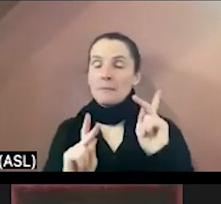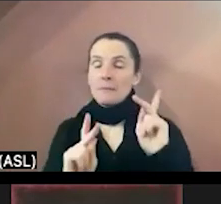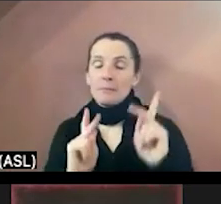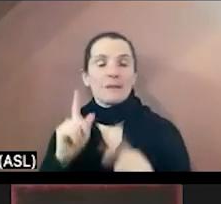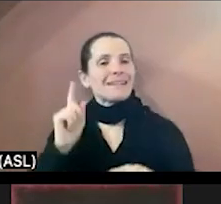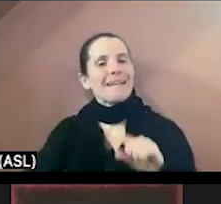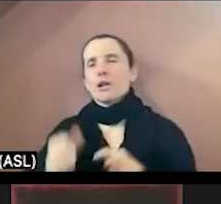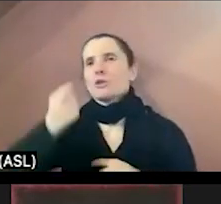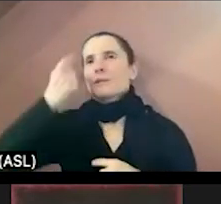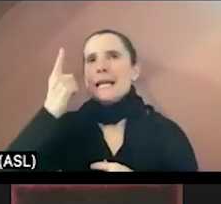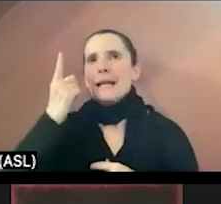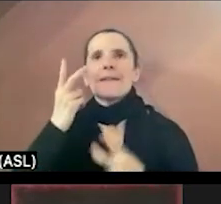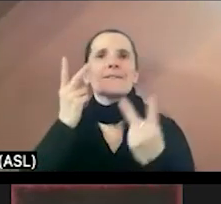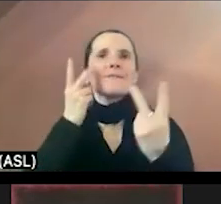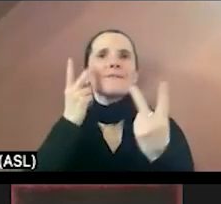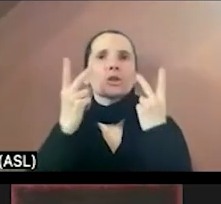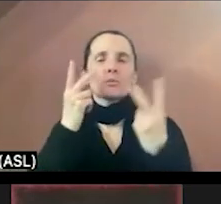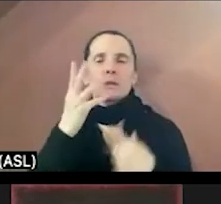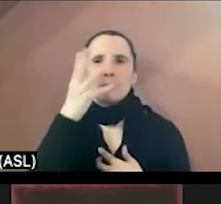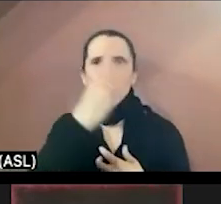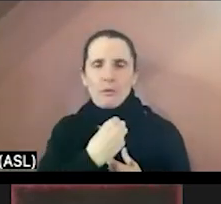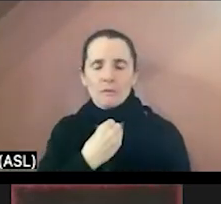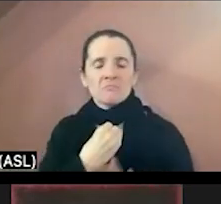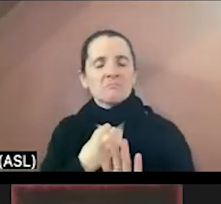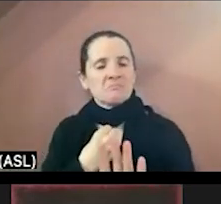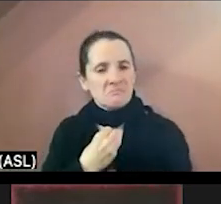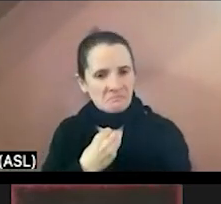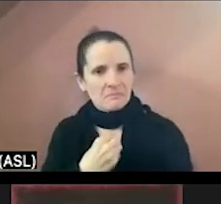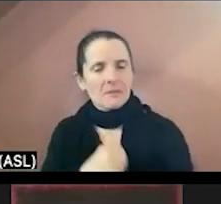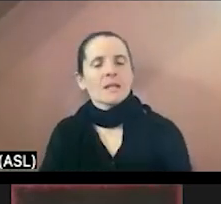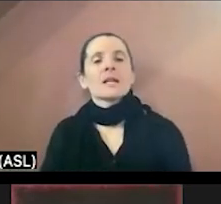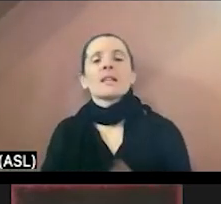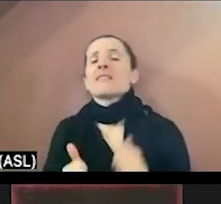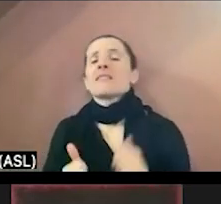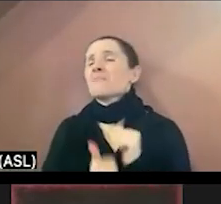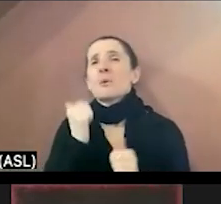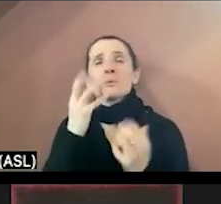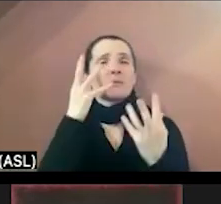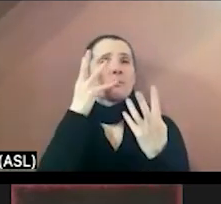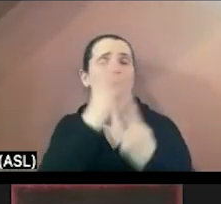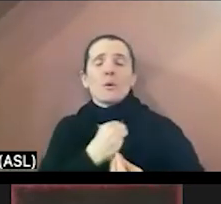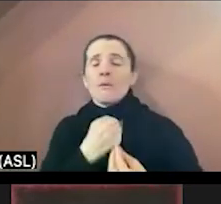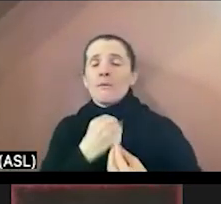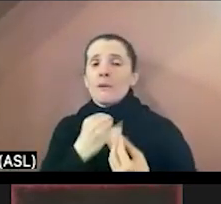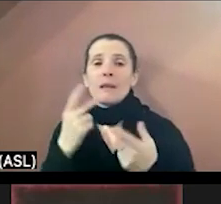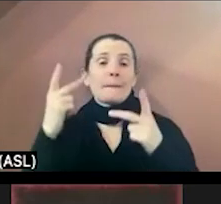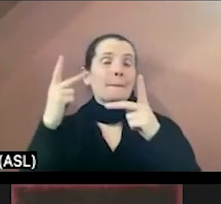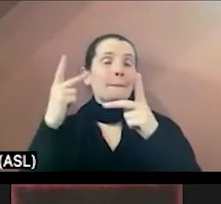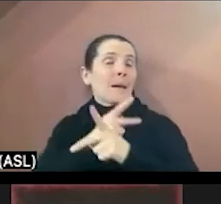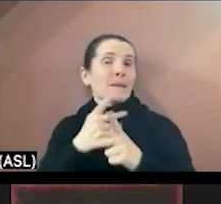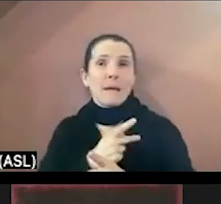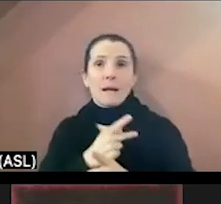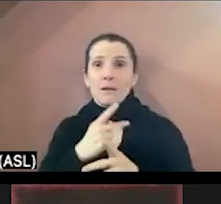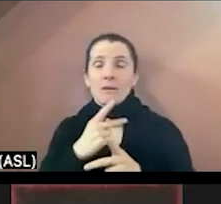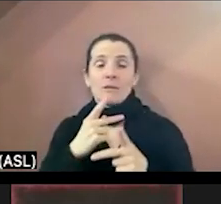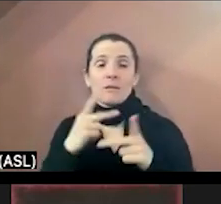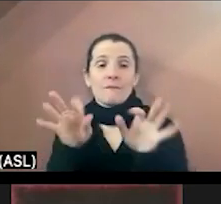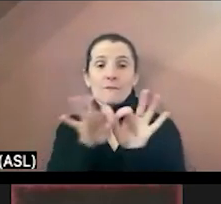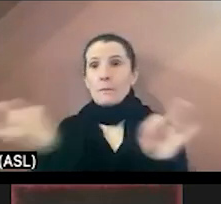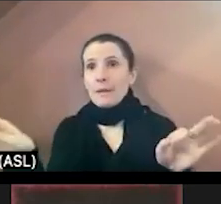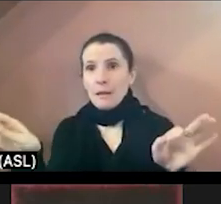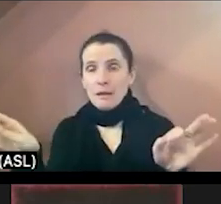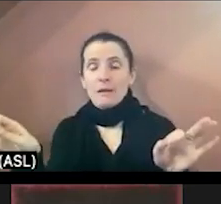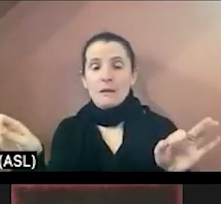Well, the most beautiful mathematical formulas, considered as such by like 99% of